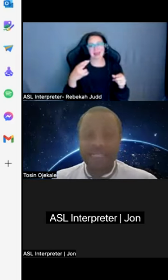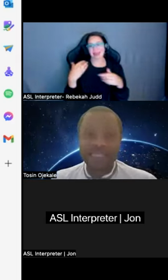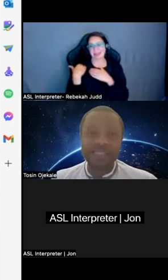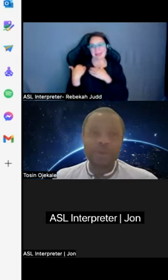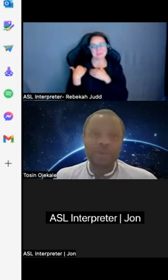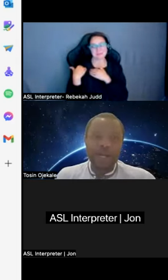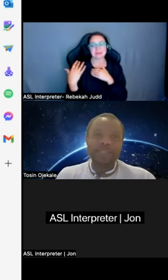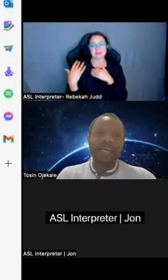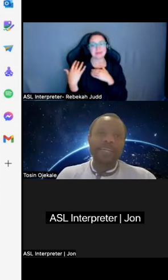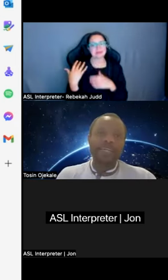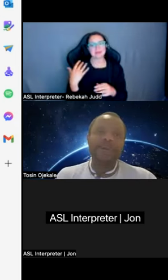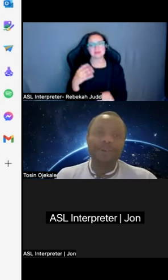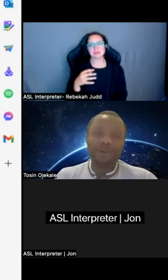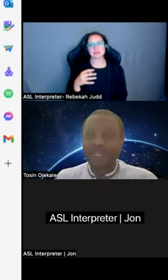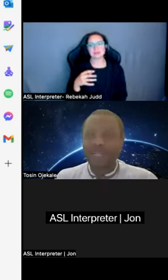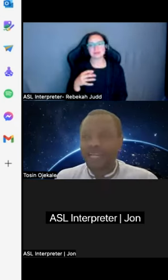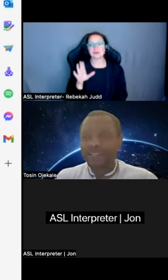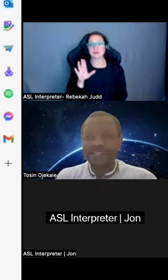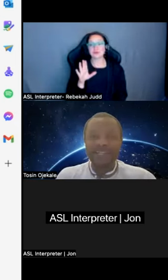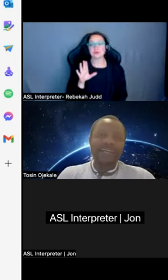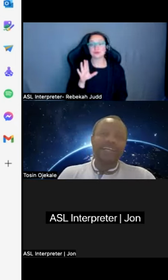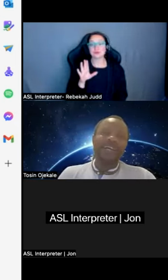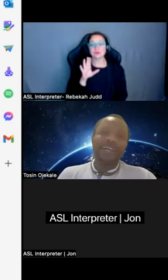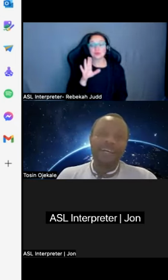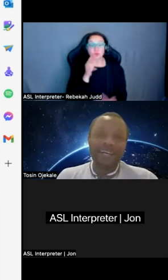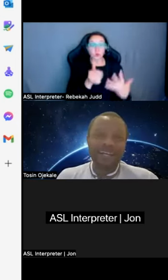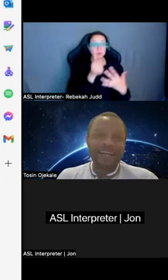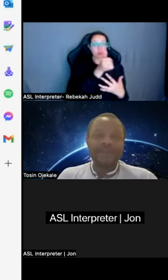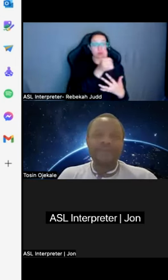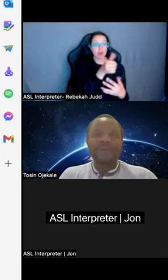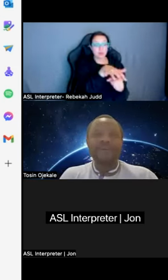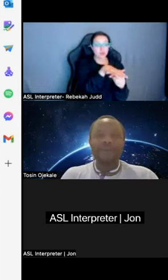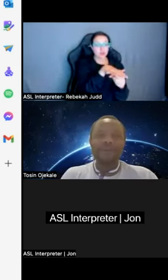unlikely that your primary site and your backup site will get,